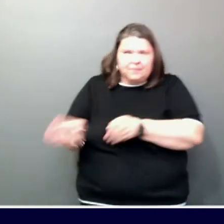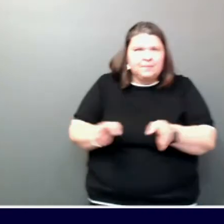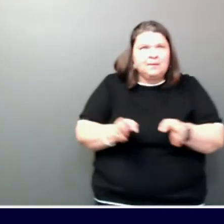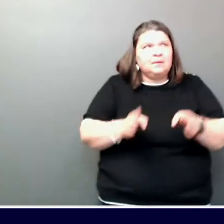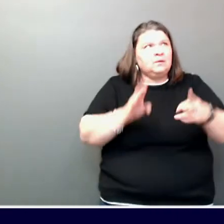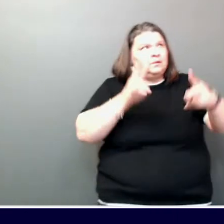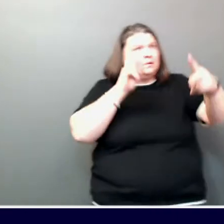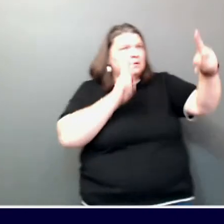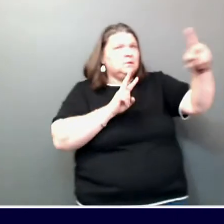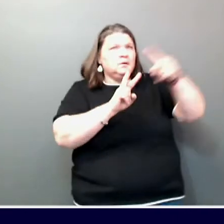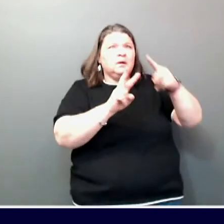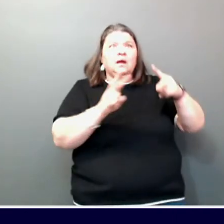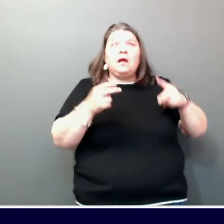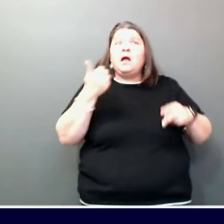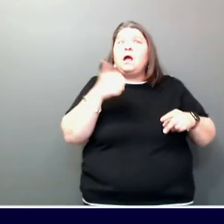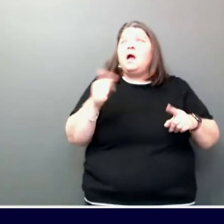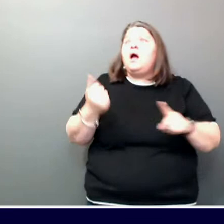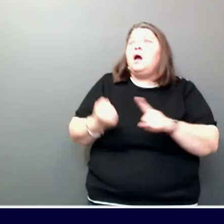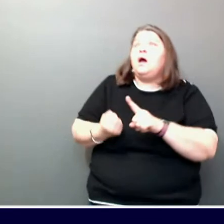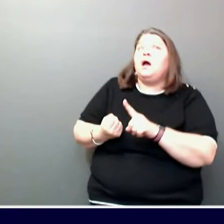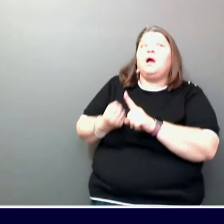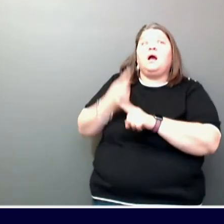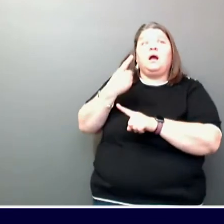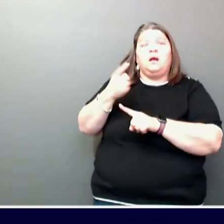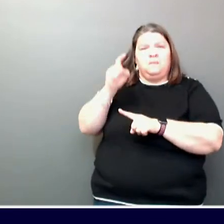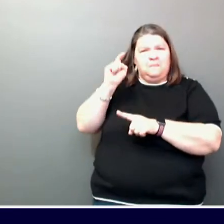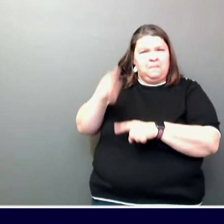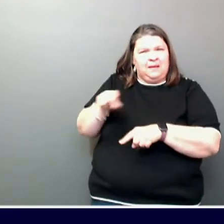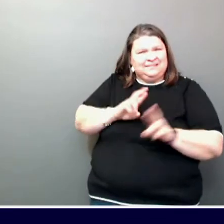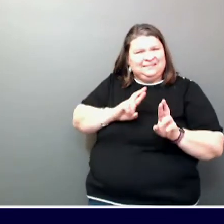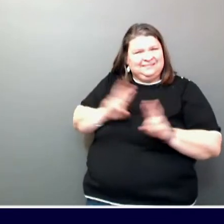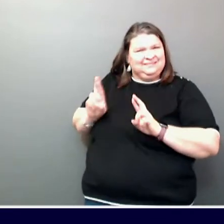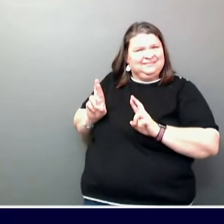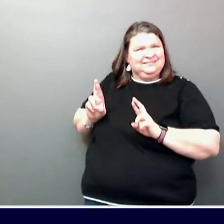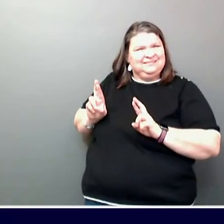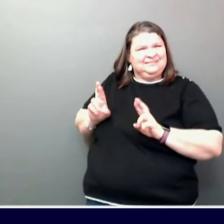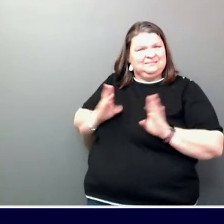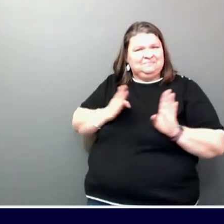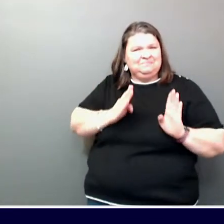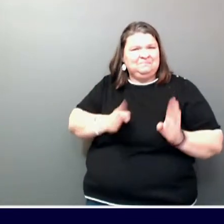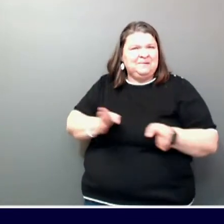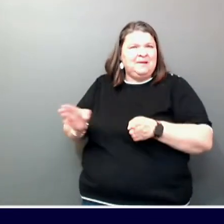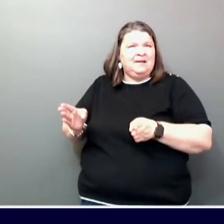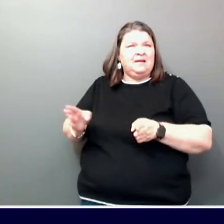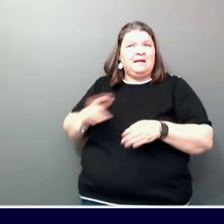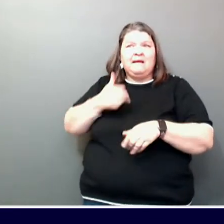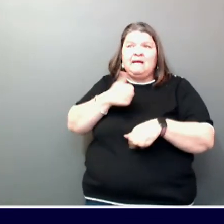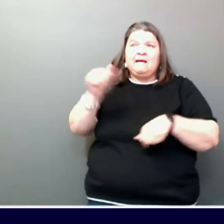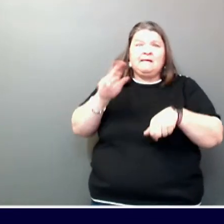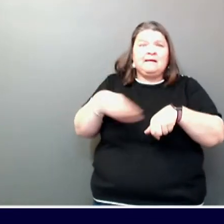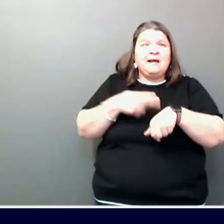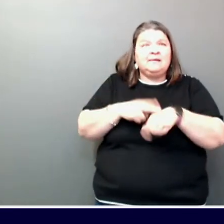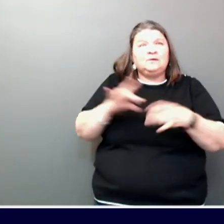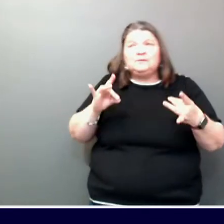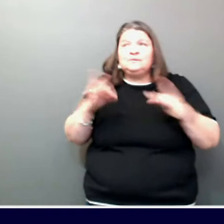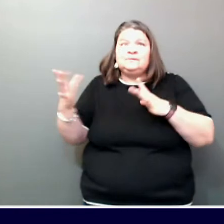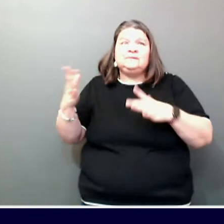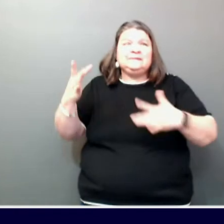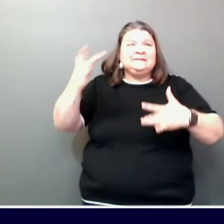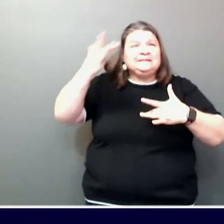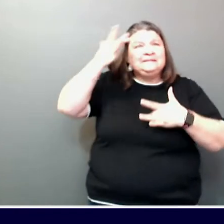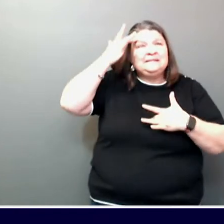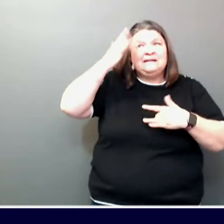any other potential natural threat or other type of challenge. So we have learned from